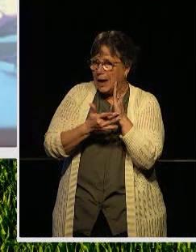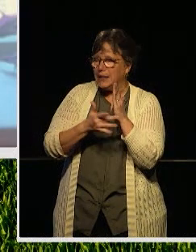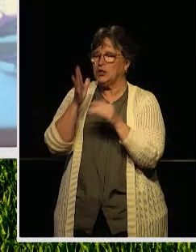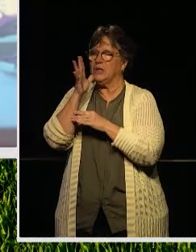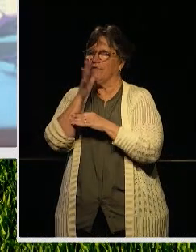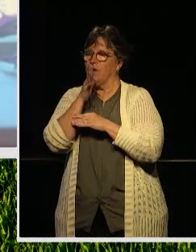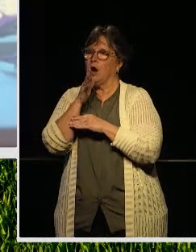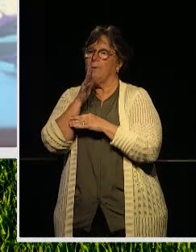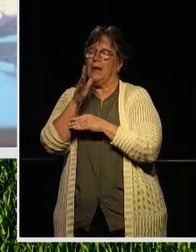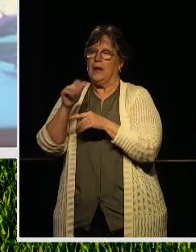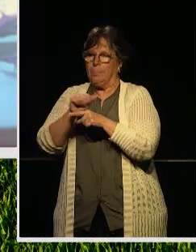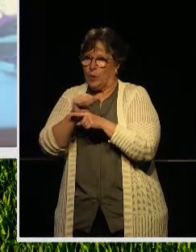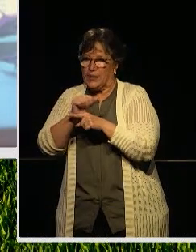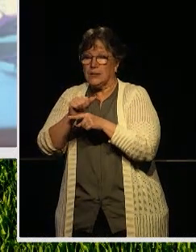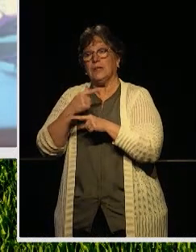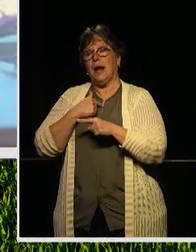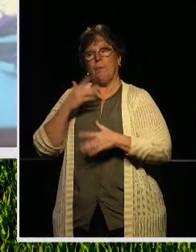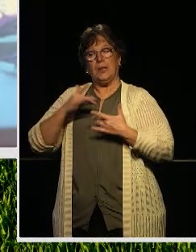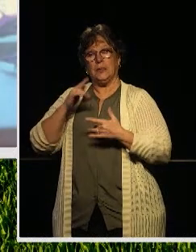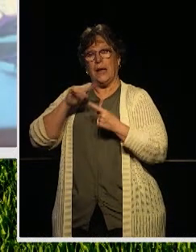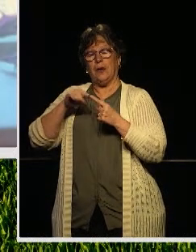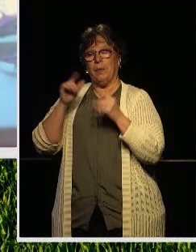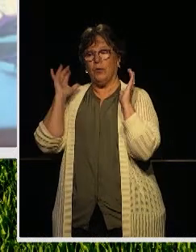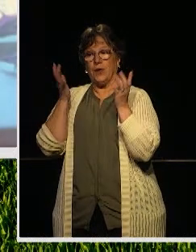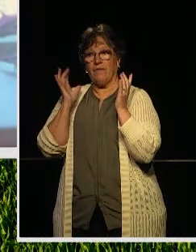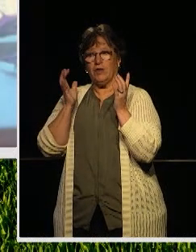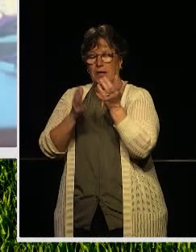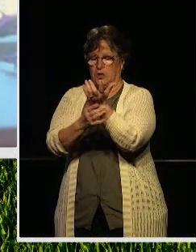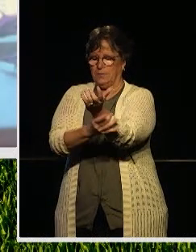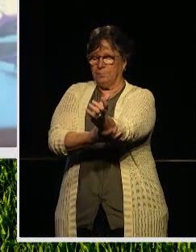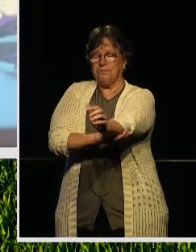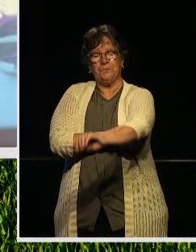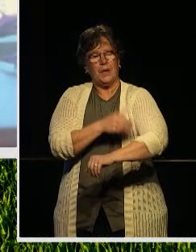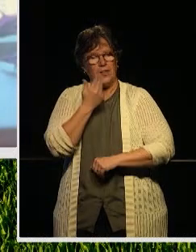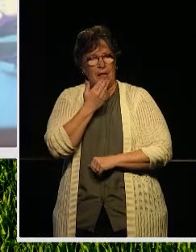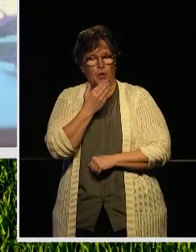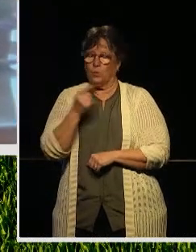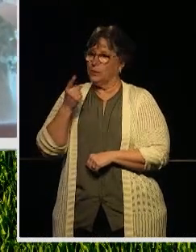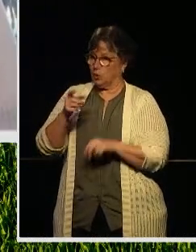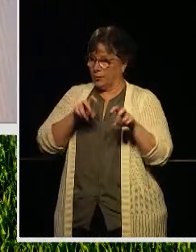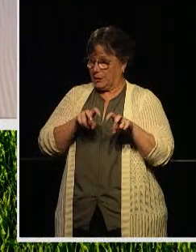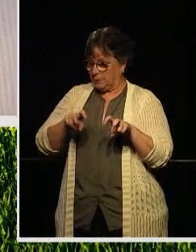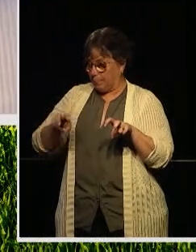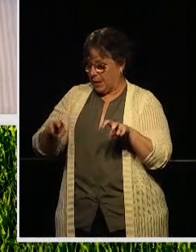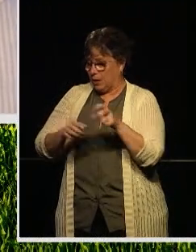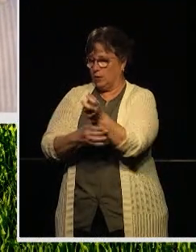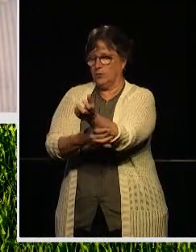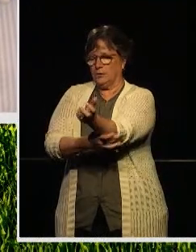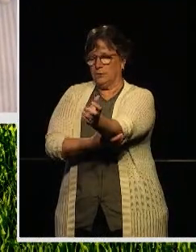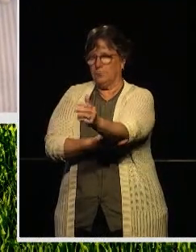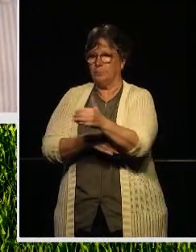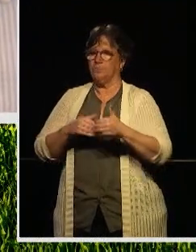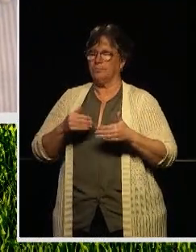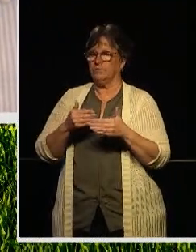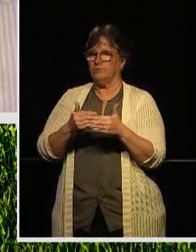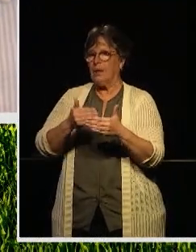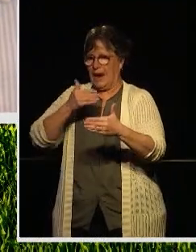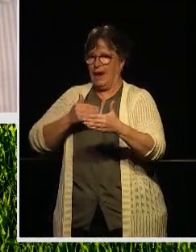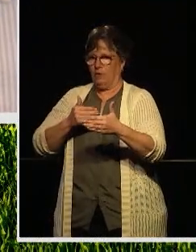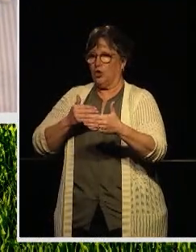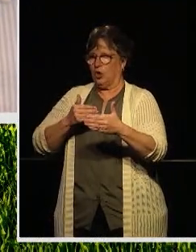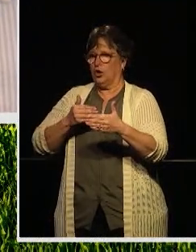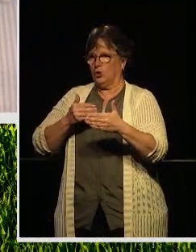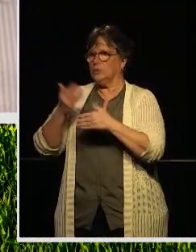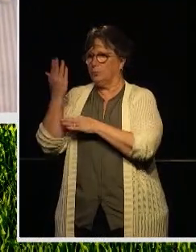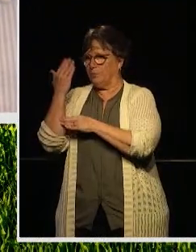and looking forward to the conversation. Excellent, thank you. So this panel is actually following the previous panel. There's some kind of interesting